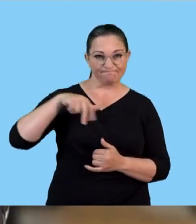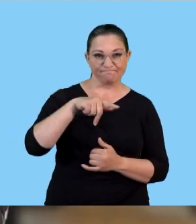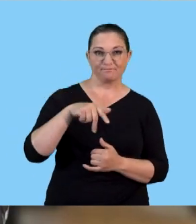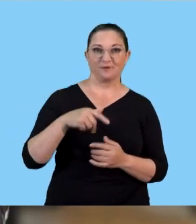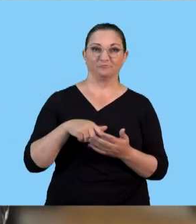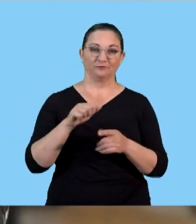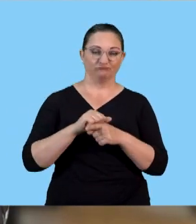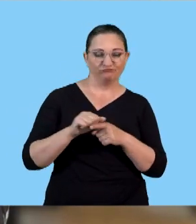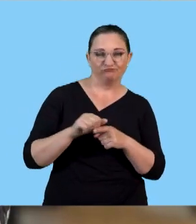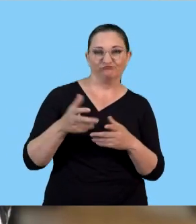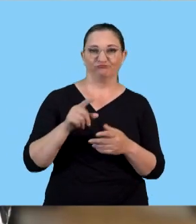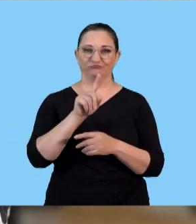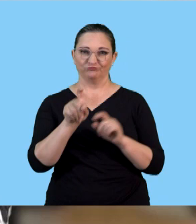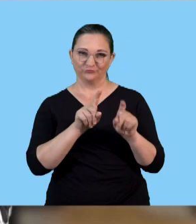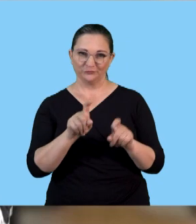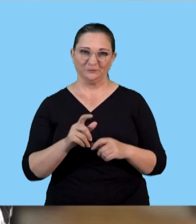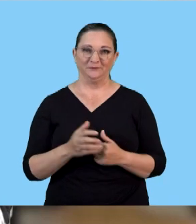and application questions.